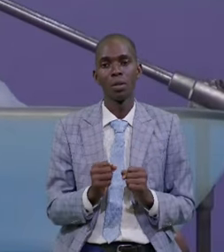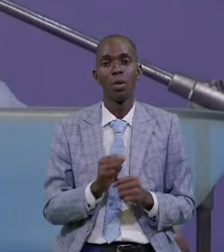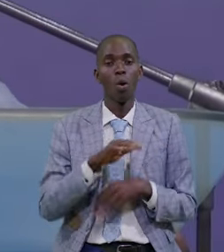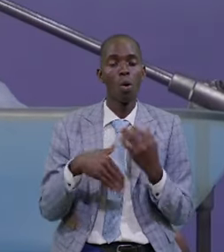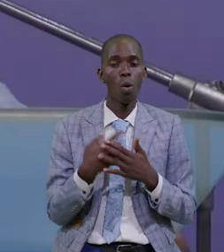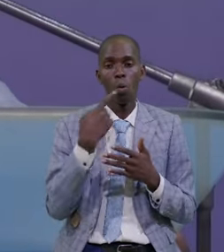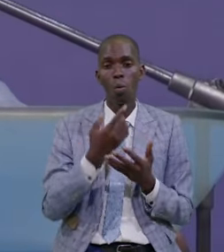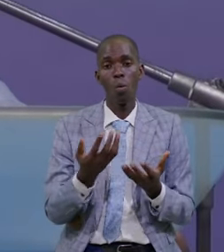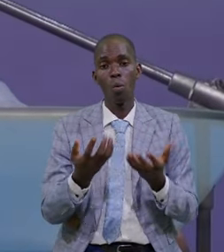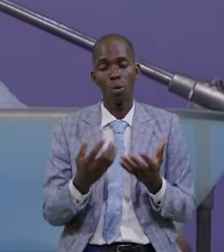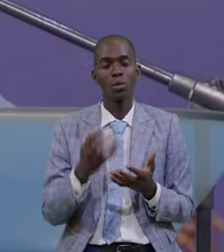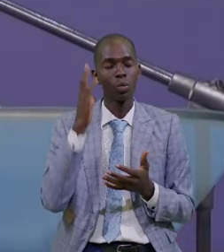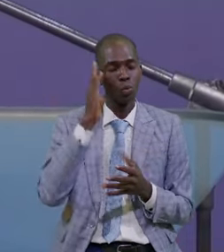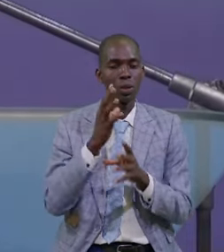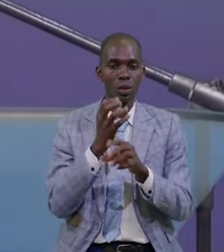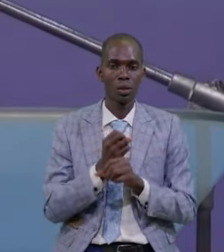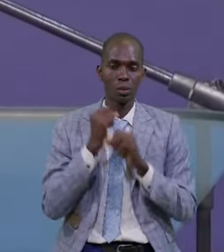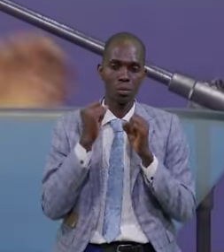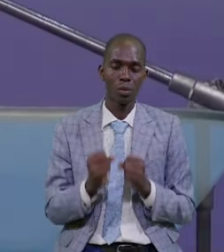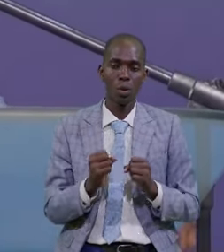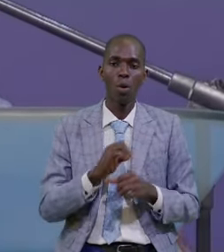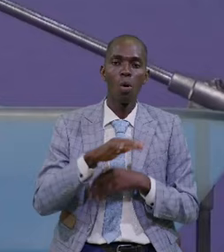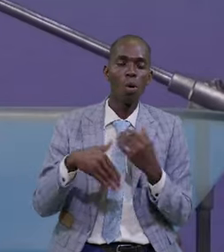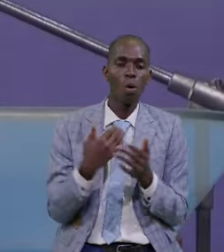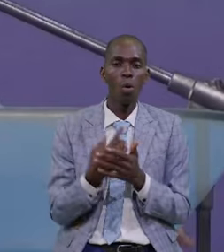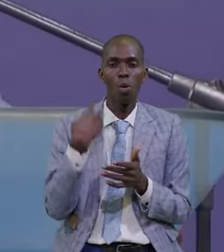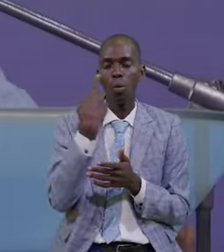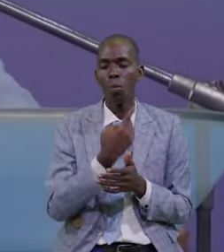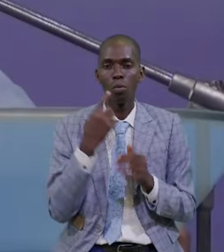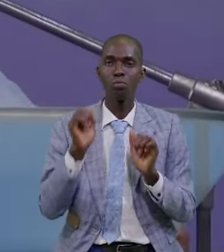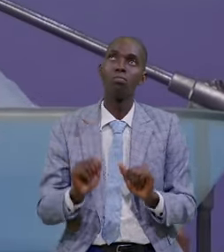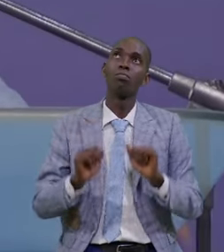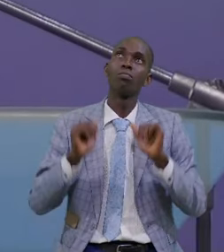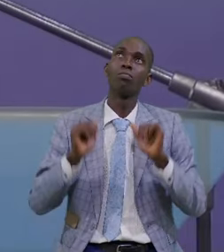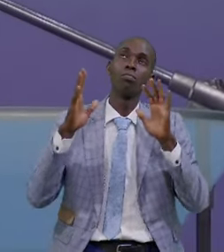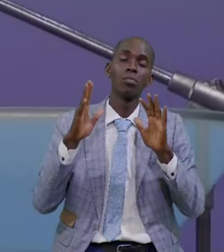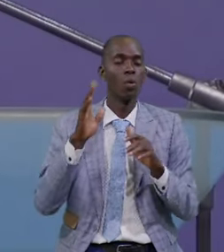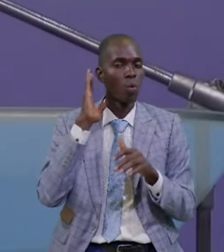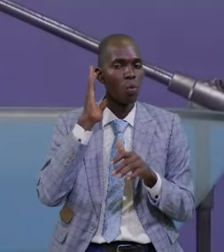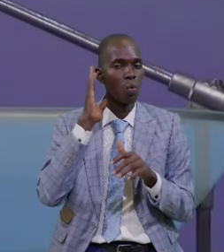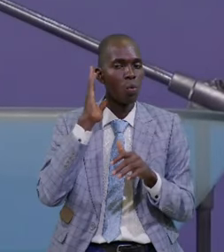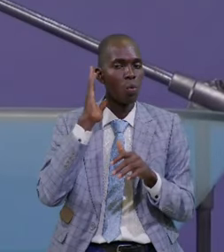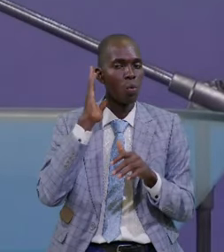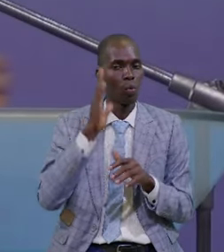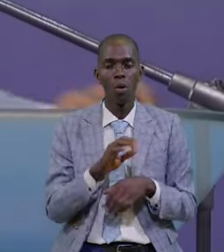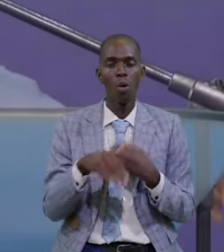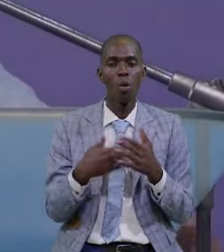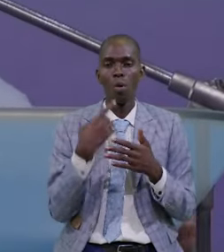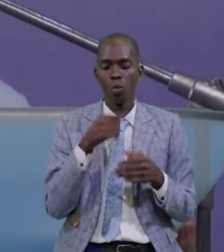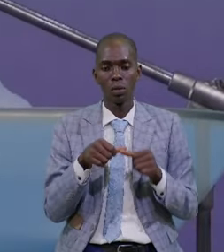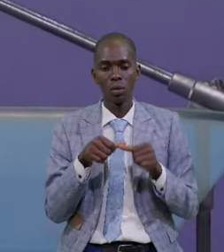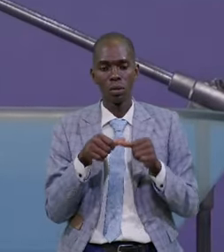you shall receive power. Those who consecrate, you shall receive power. Those who tarry, you